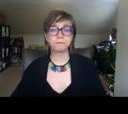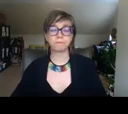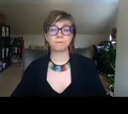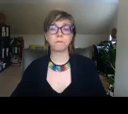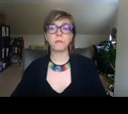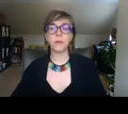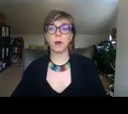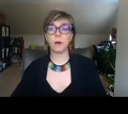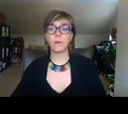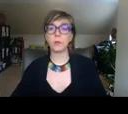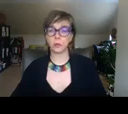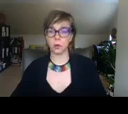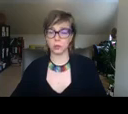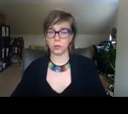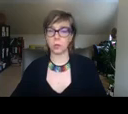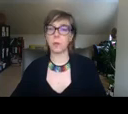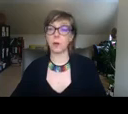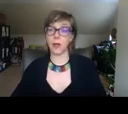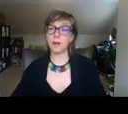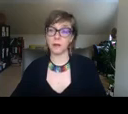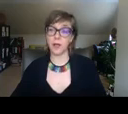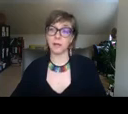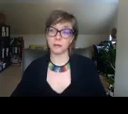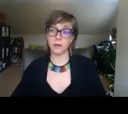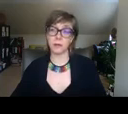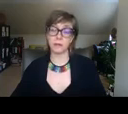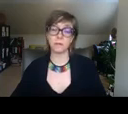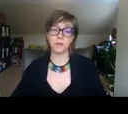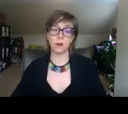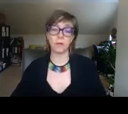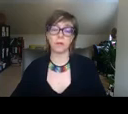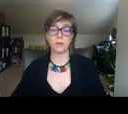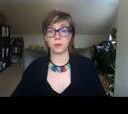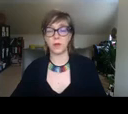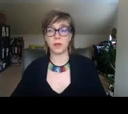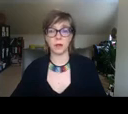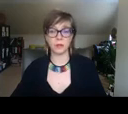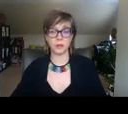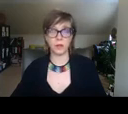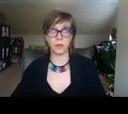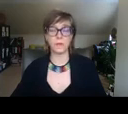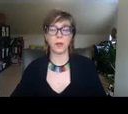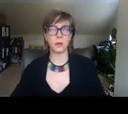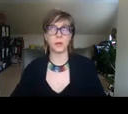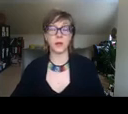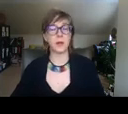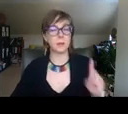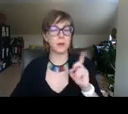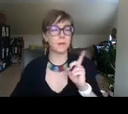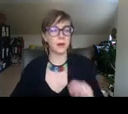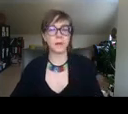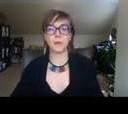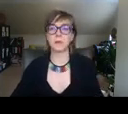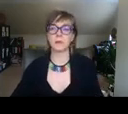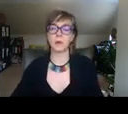certification, it was also about half and half of certified and not certified. I believe. I might